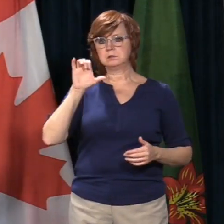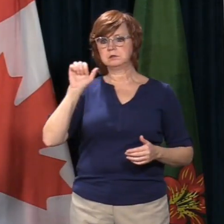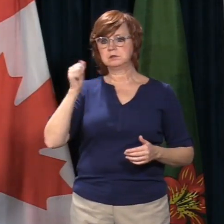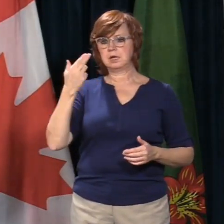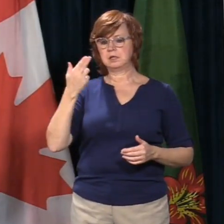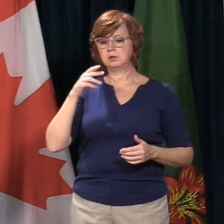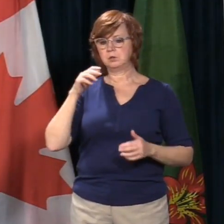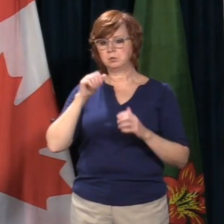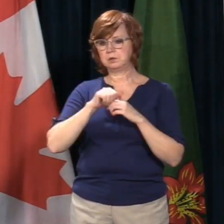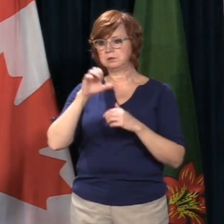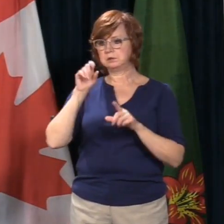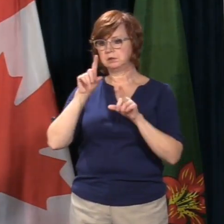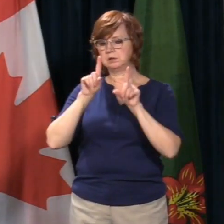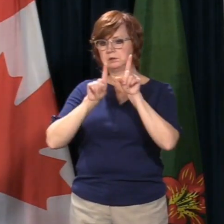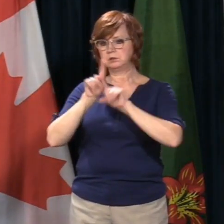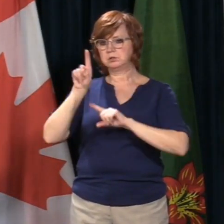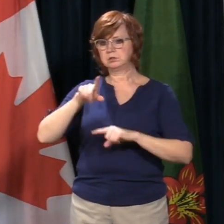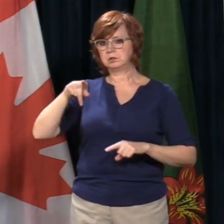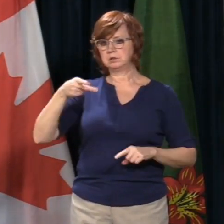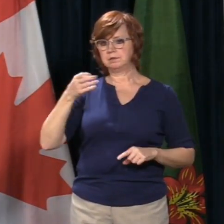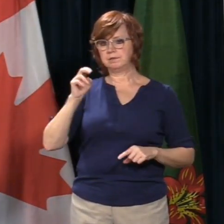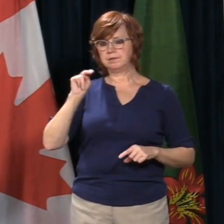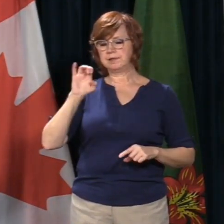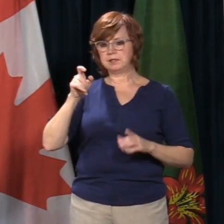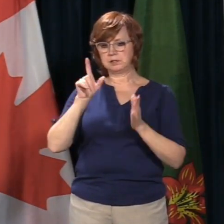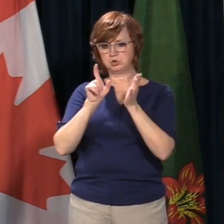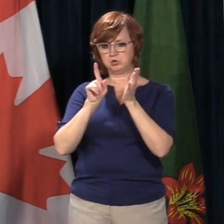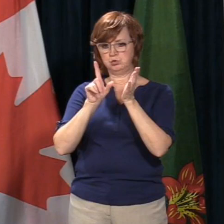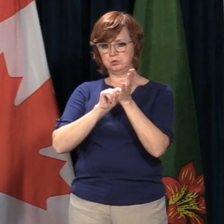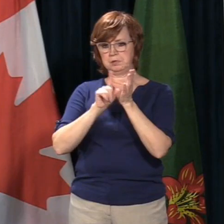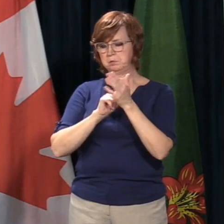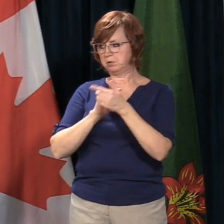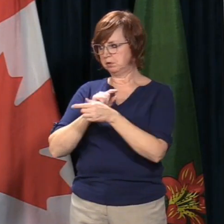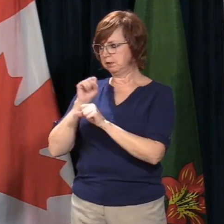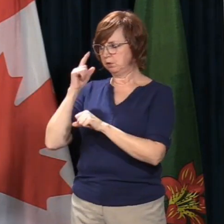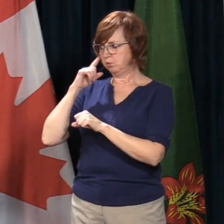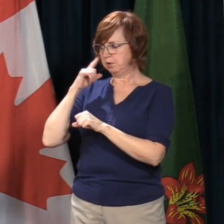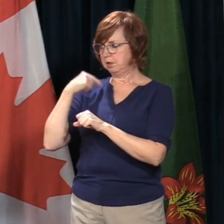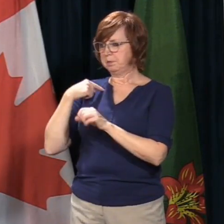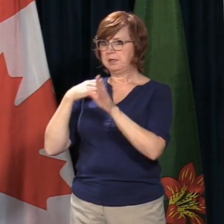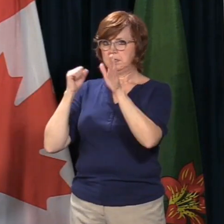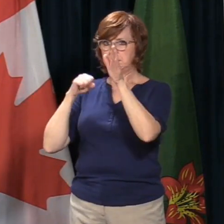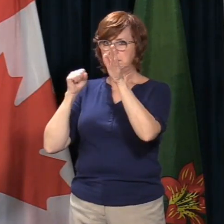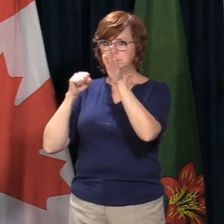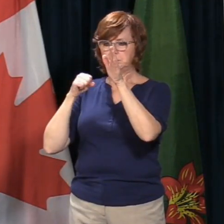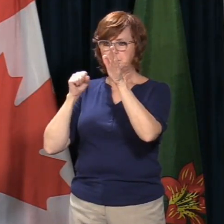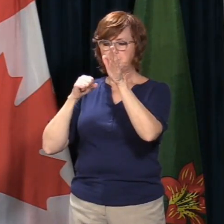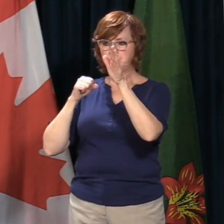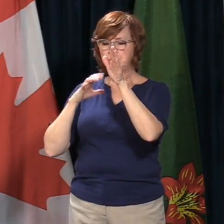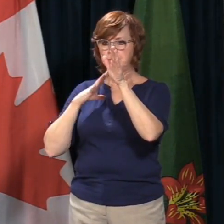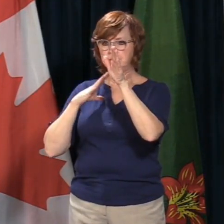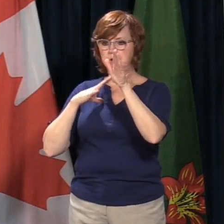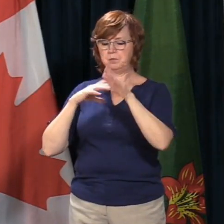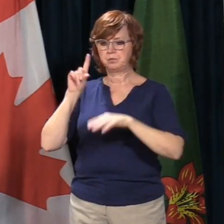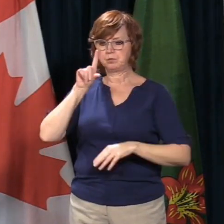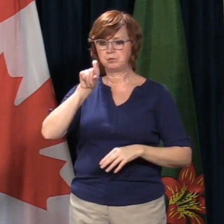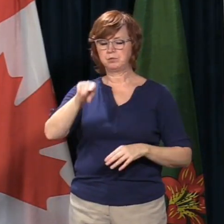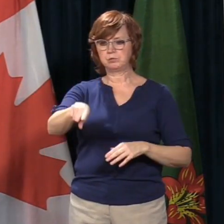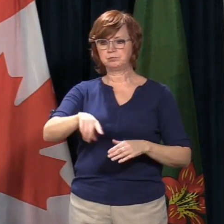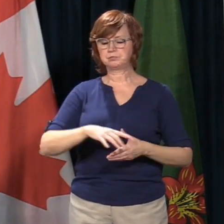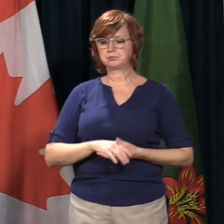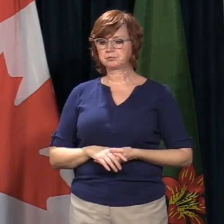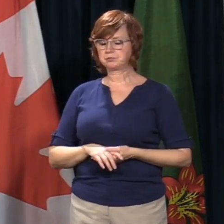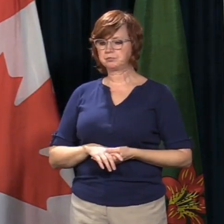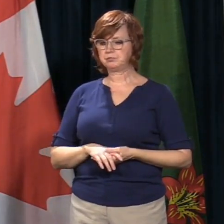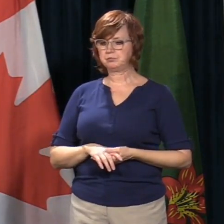Phoenix. Hi there, can you folks hear me? Yes, we Yes. can. Wonderful. I would like to ask, in regards to